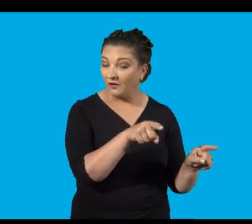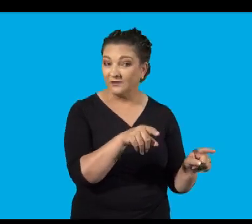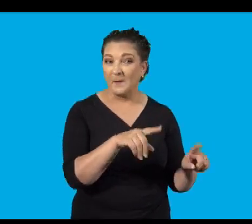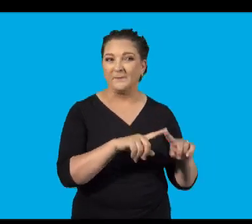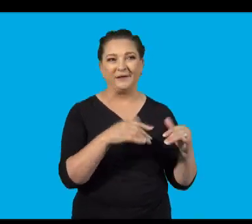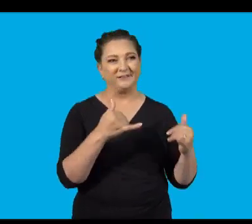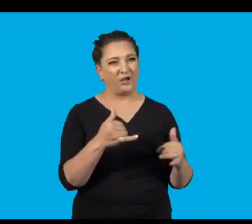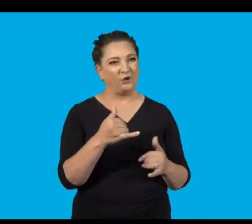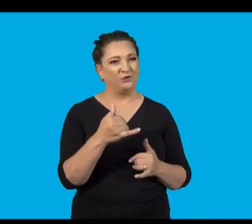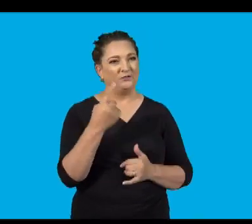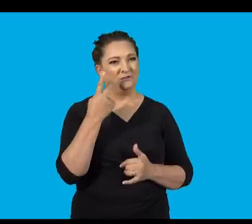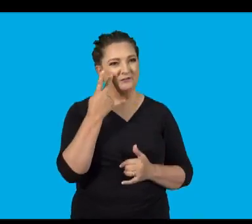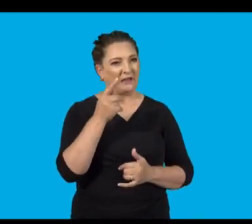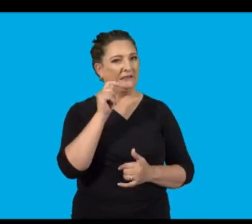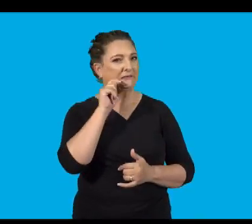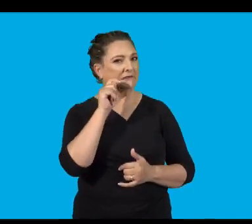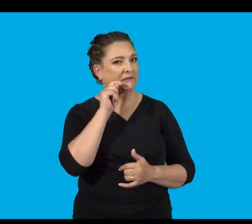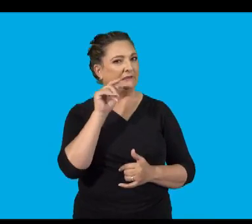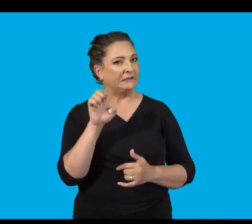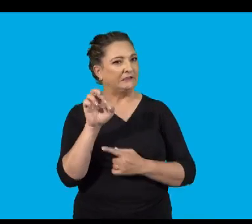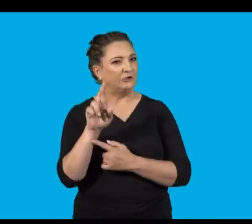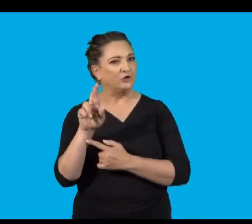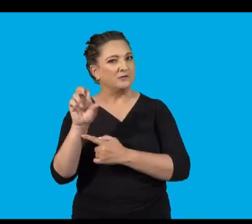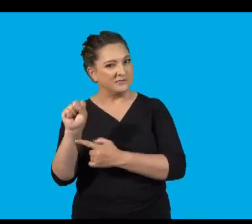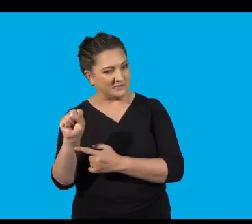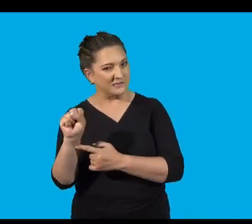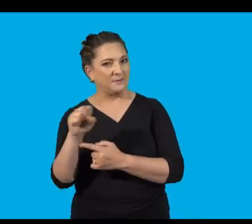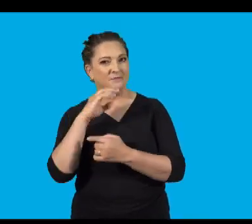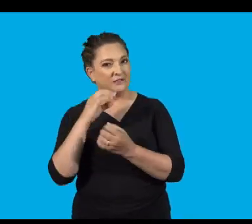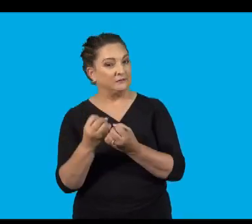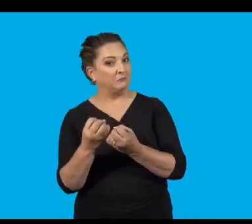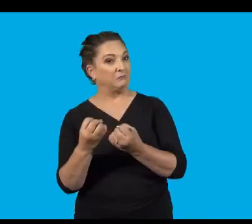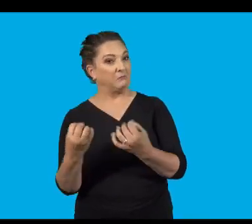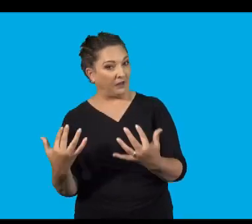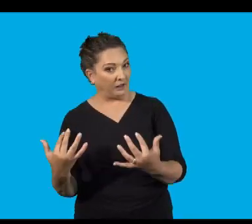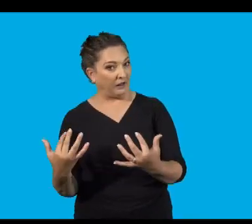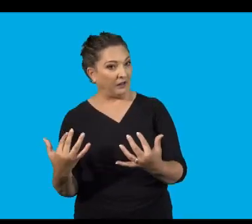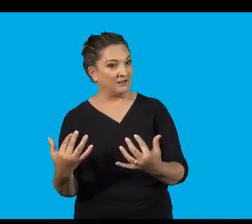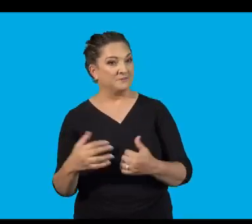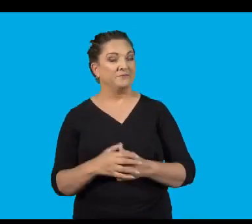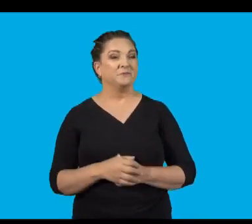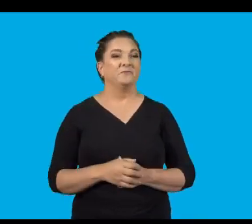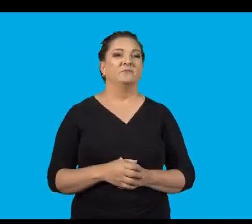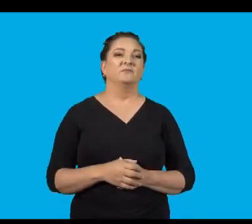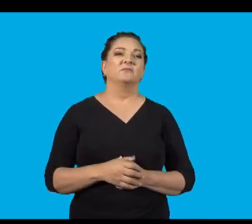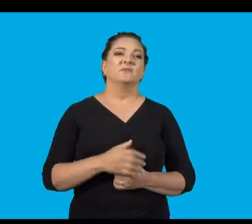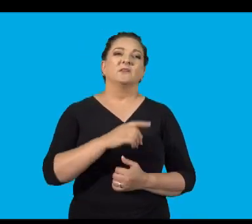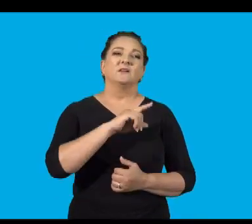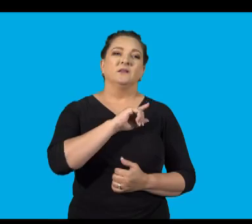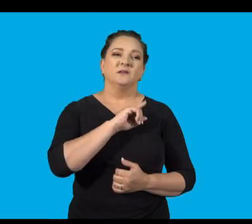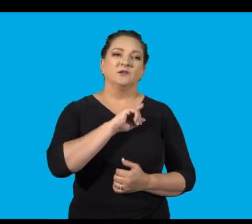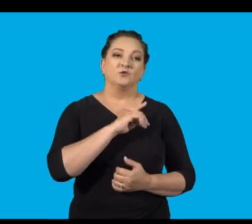don't they. Now please take note, can you see teenagers? This is plural, all right, and